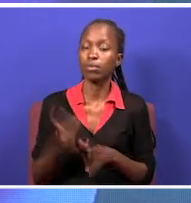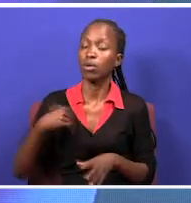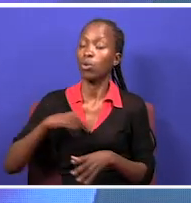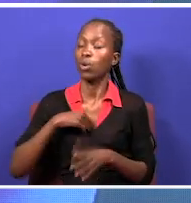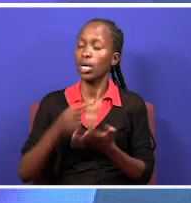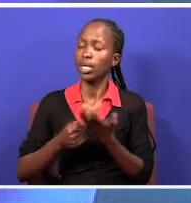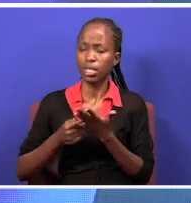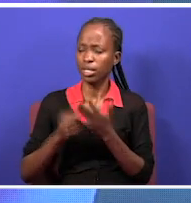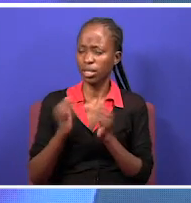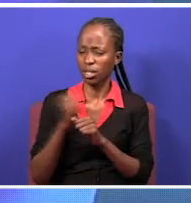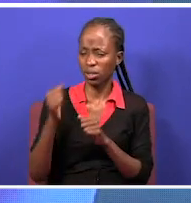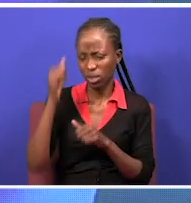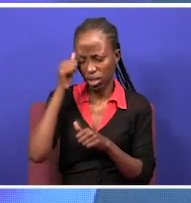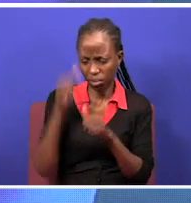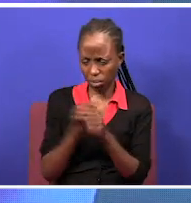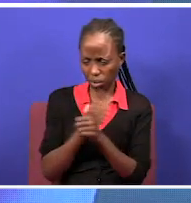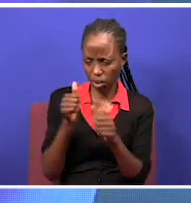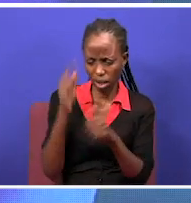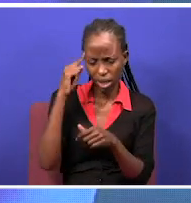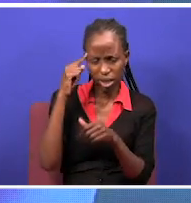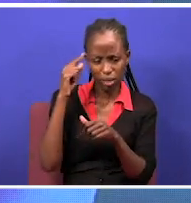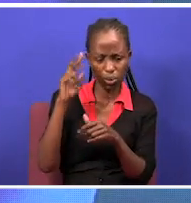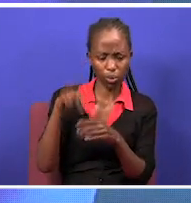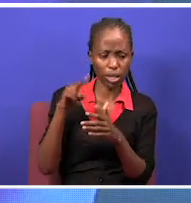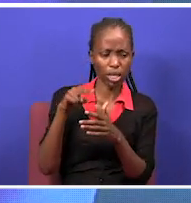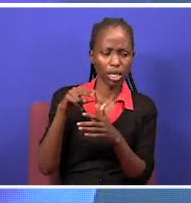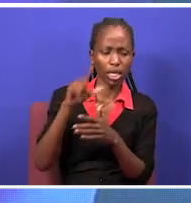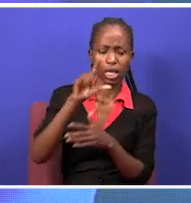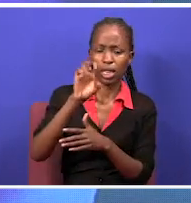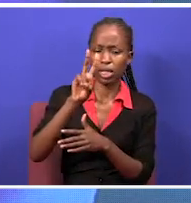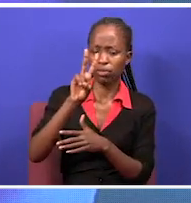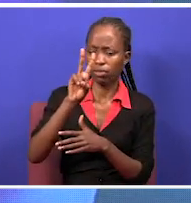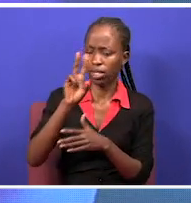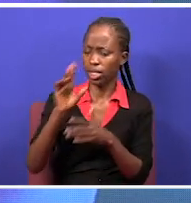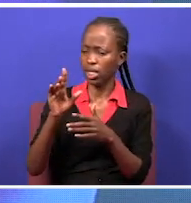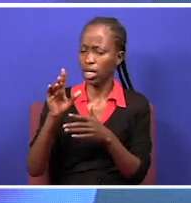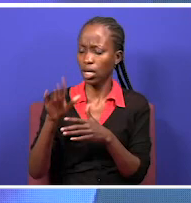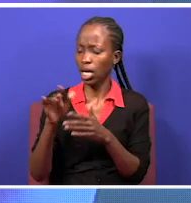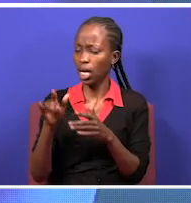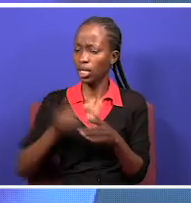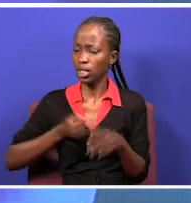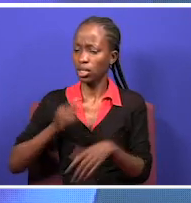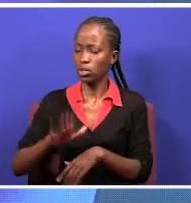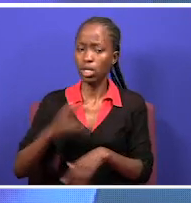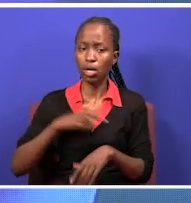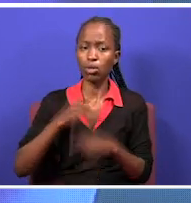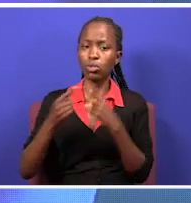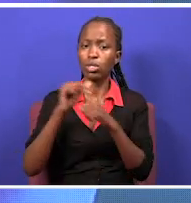I can't even remember, I think we were reading Leviticus or some book, and our daughter talked about